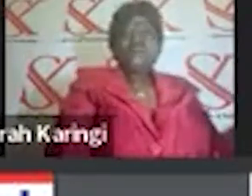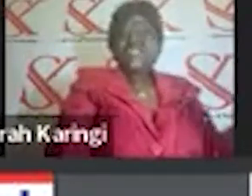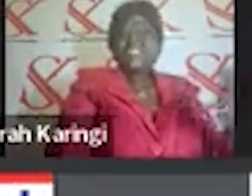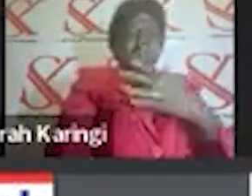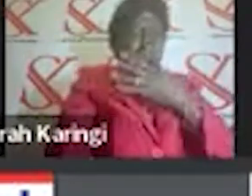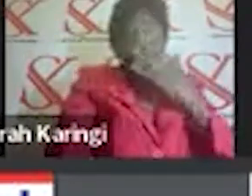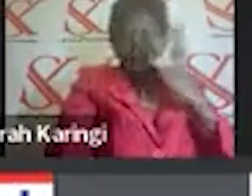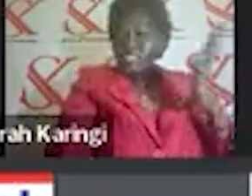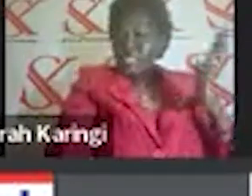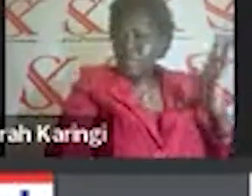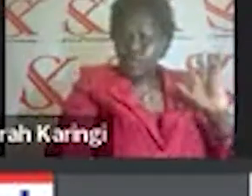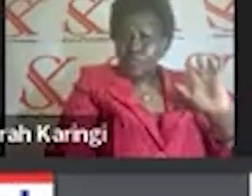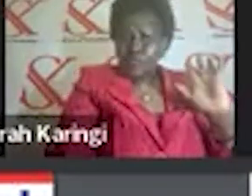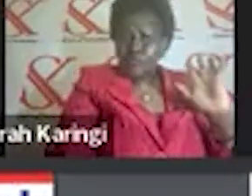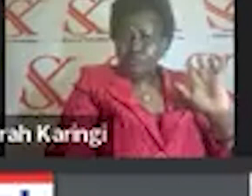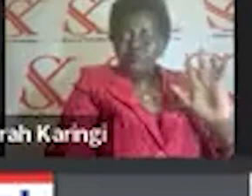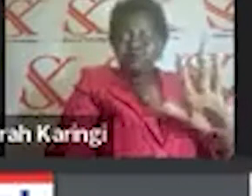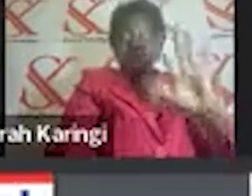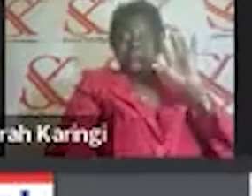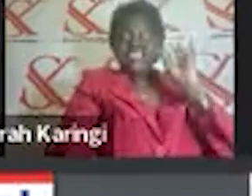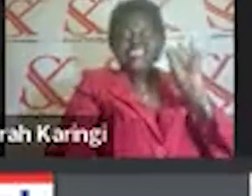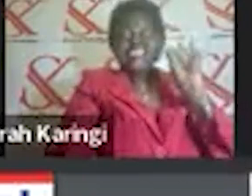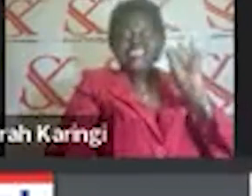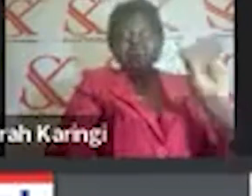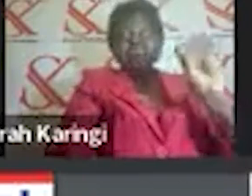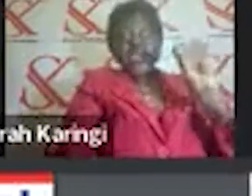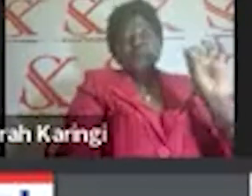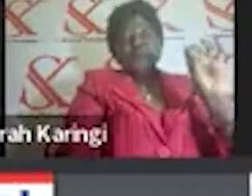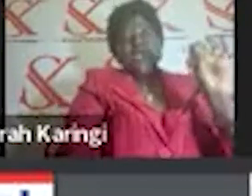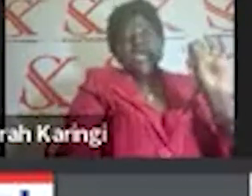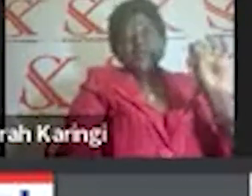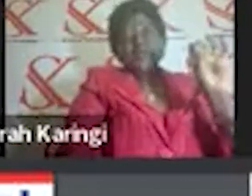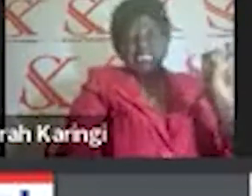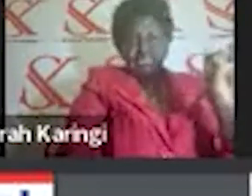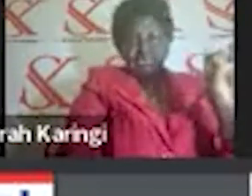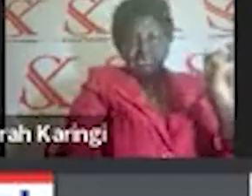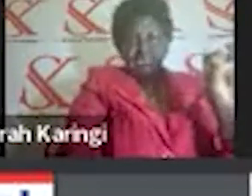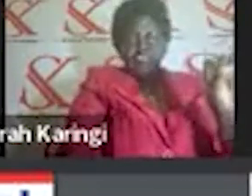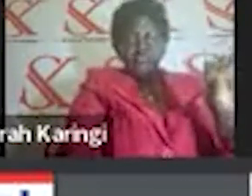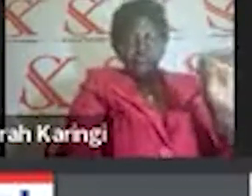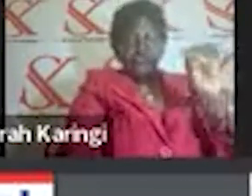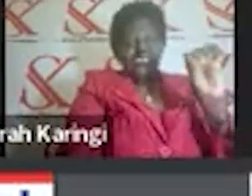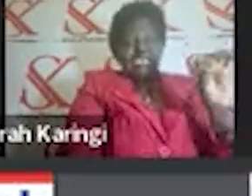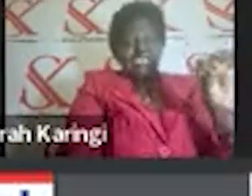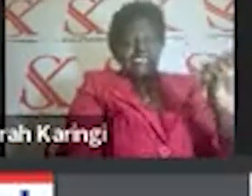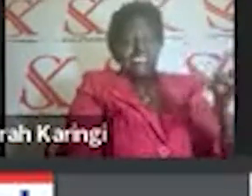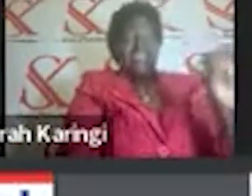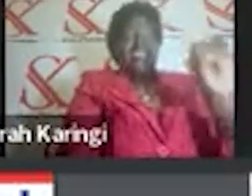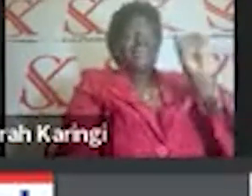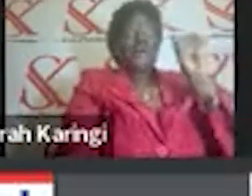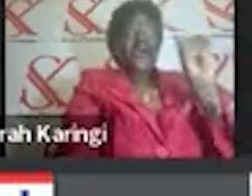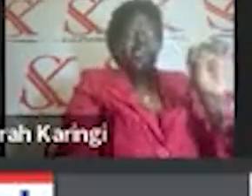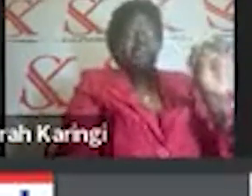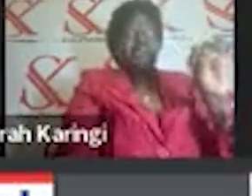been corruption. At times it's not always about corruption. It's about how people are connected. So you realize that when people